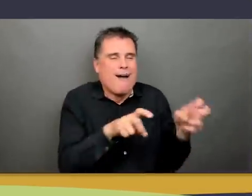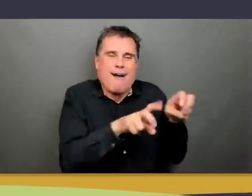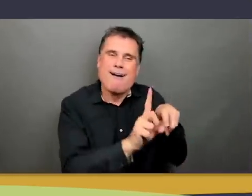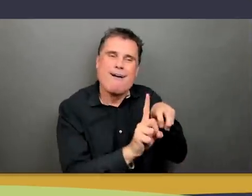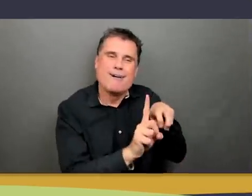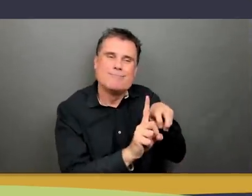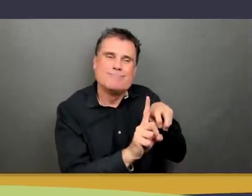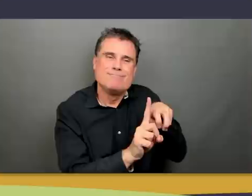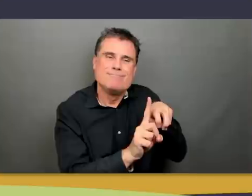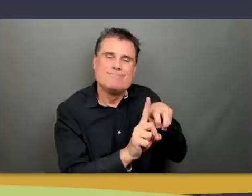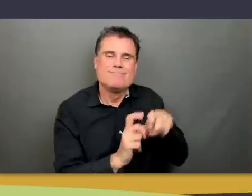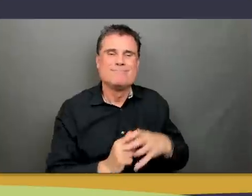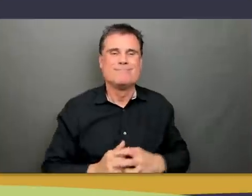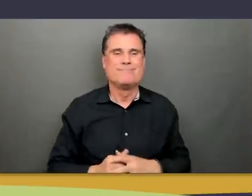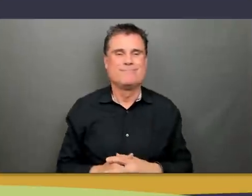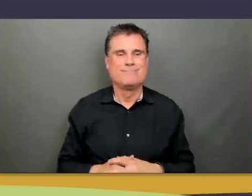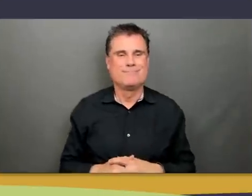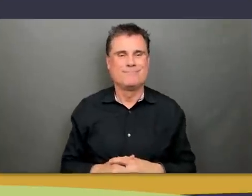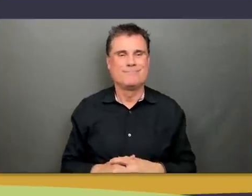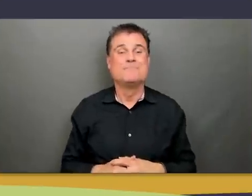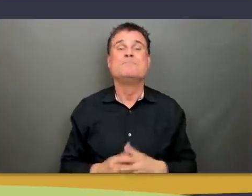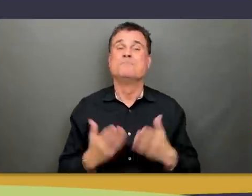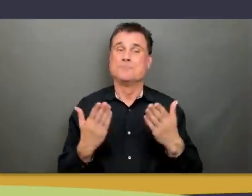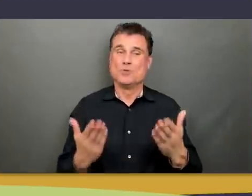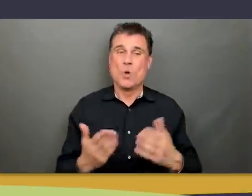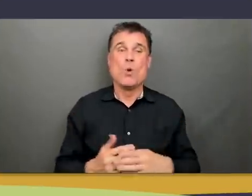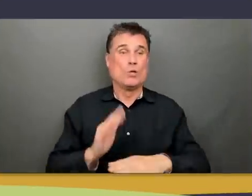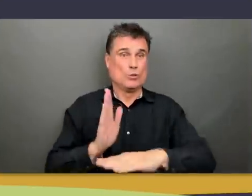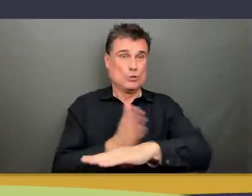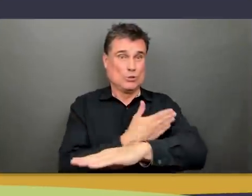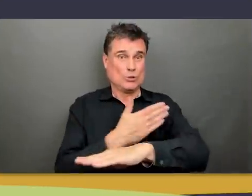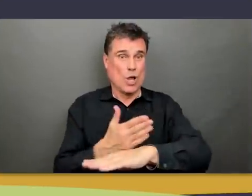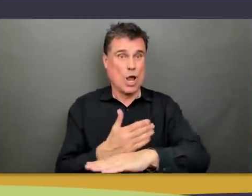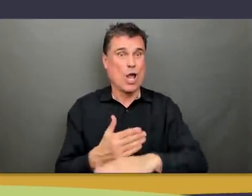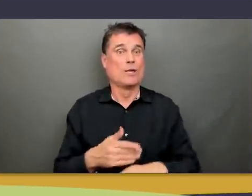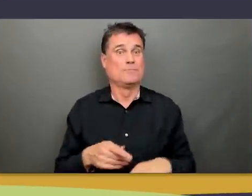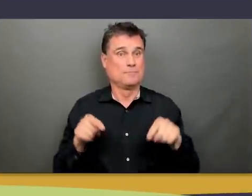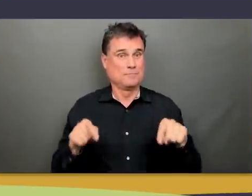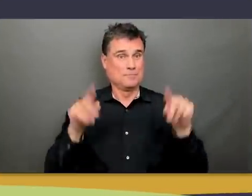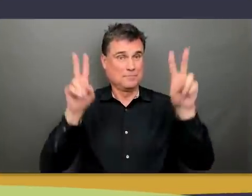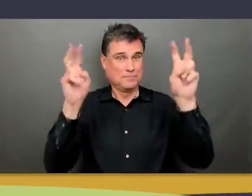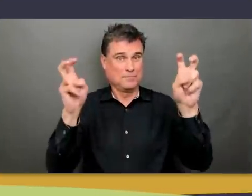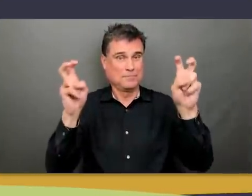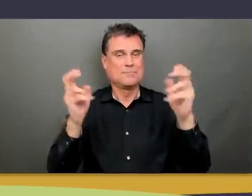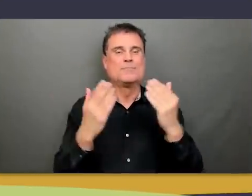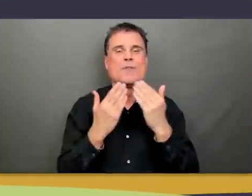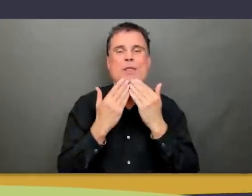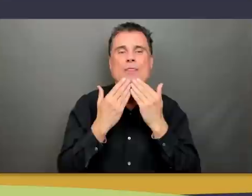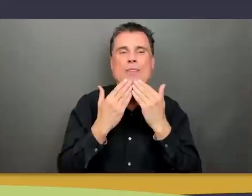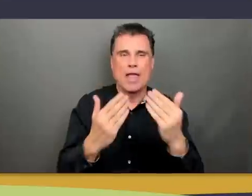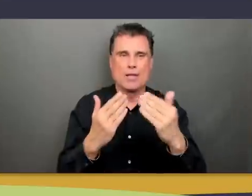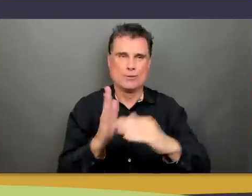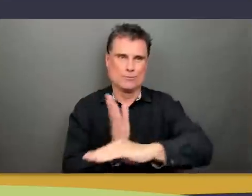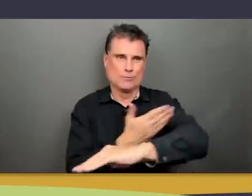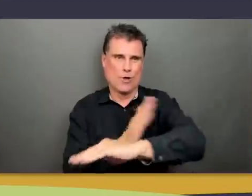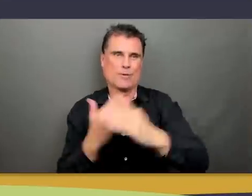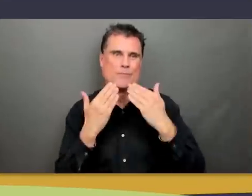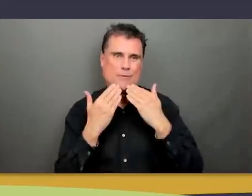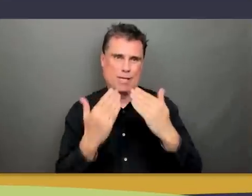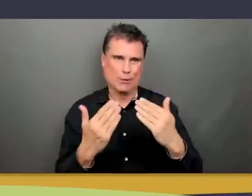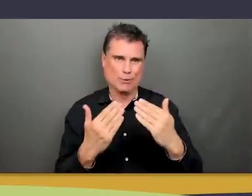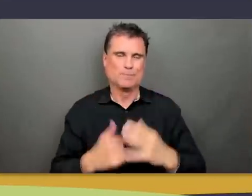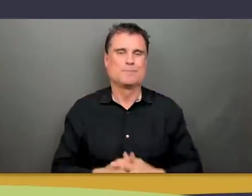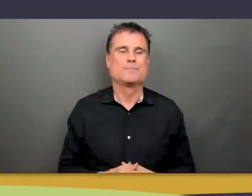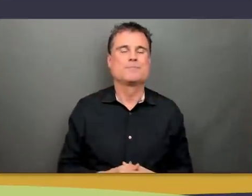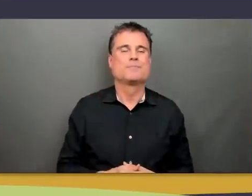high. This is a thank you song. It came to me during our salmon ceremony. My grandpa Herb, he's one of our people that share a lot